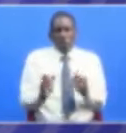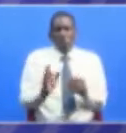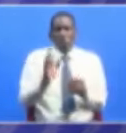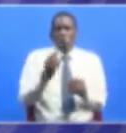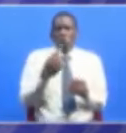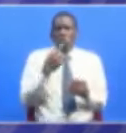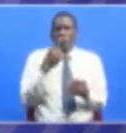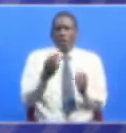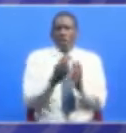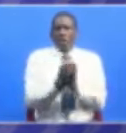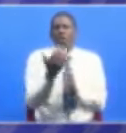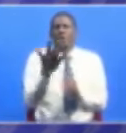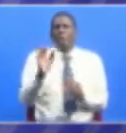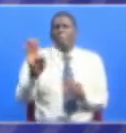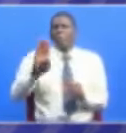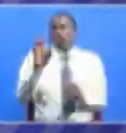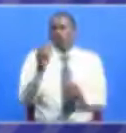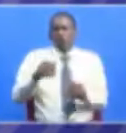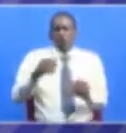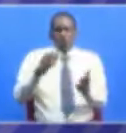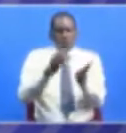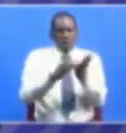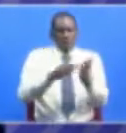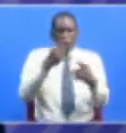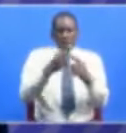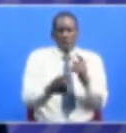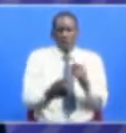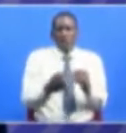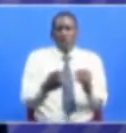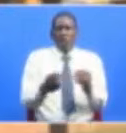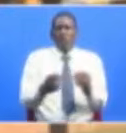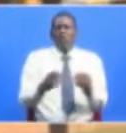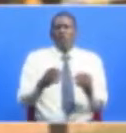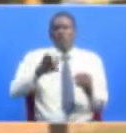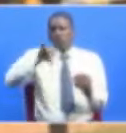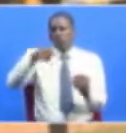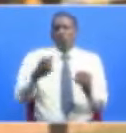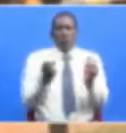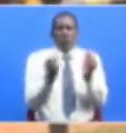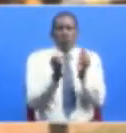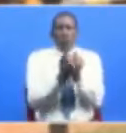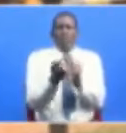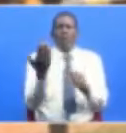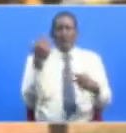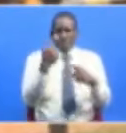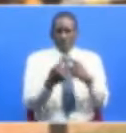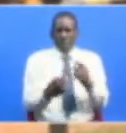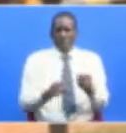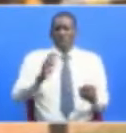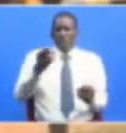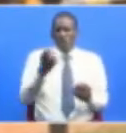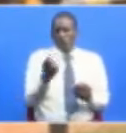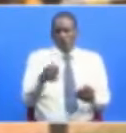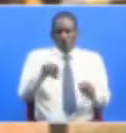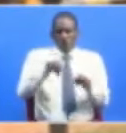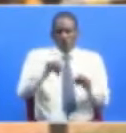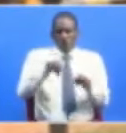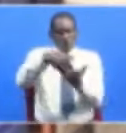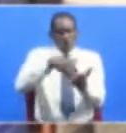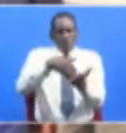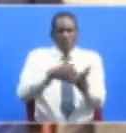105 billion shillings to Uganda in the year to November last year, a period that saw the Kenyan shilling lose